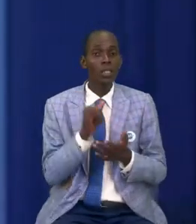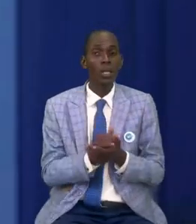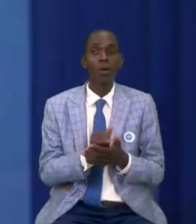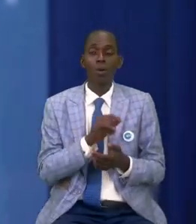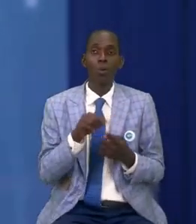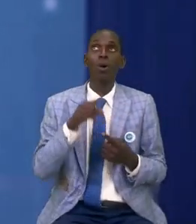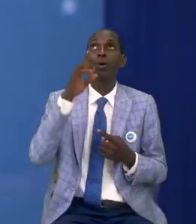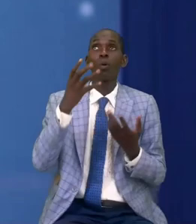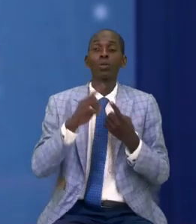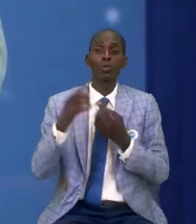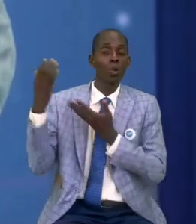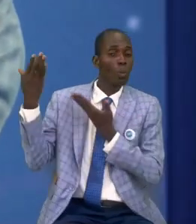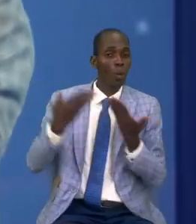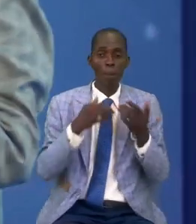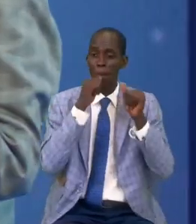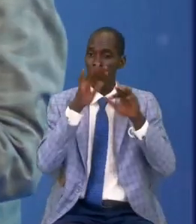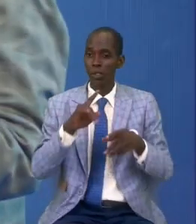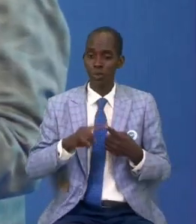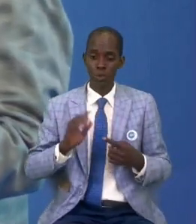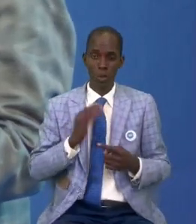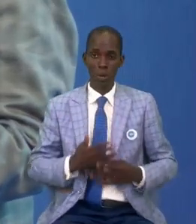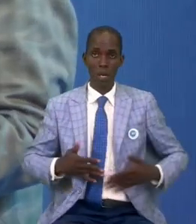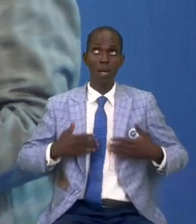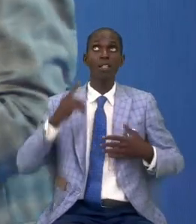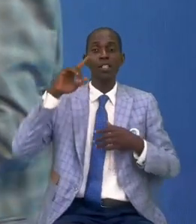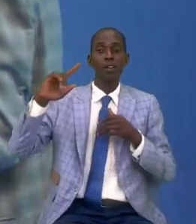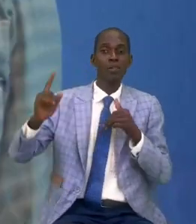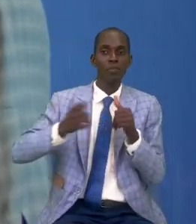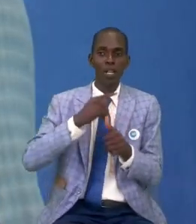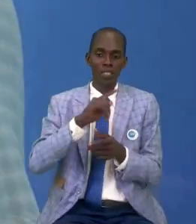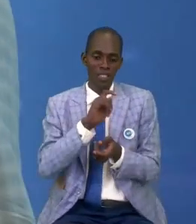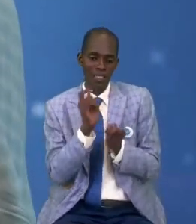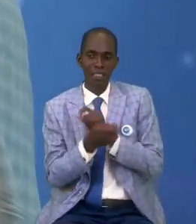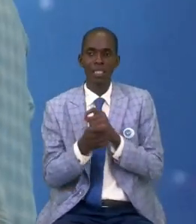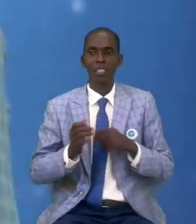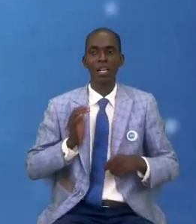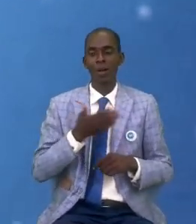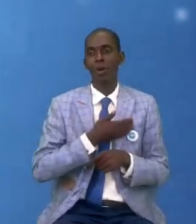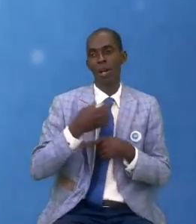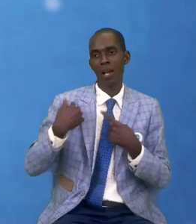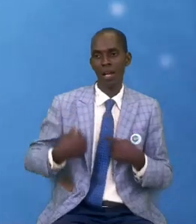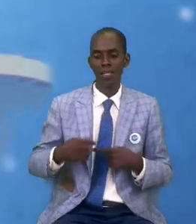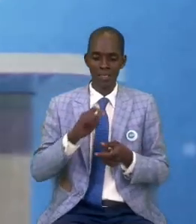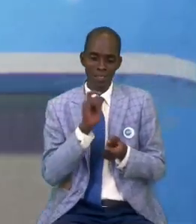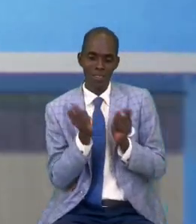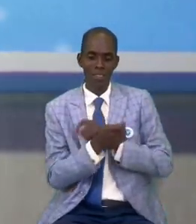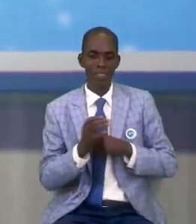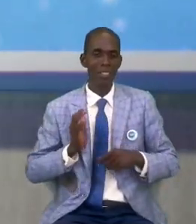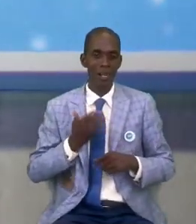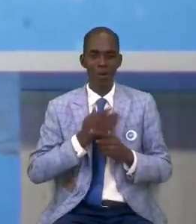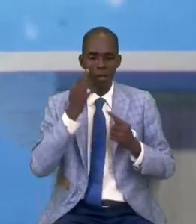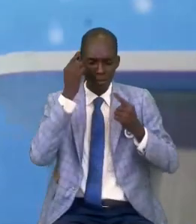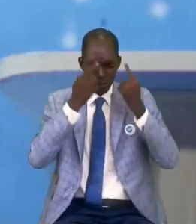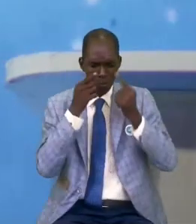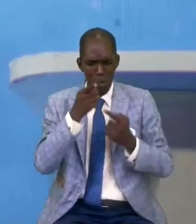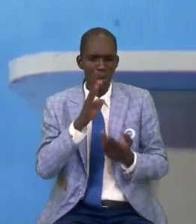It transforms our thoughts. And we used to think, maybe I will die young with all the dreams I have and